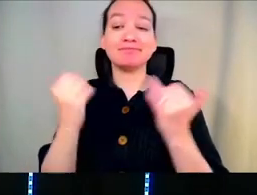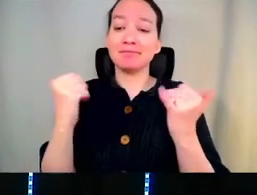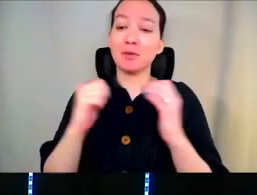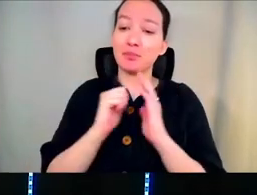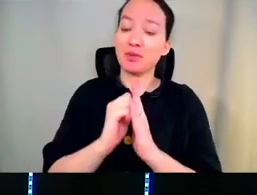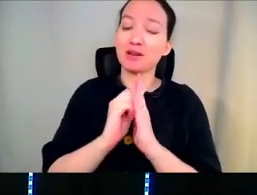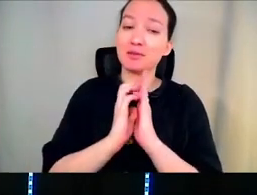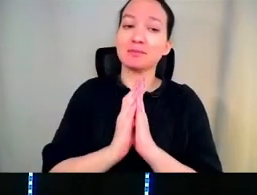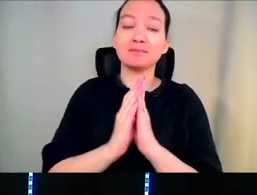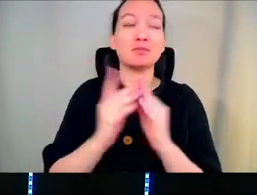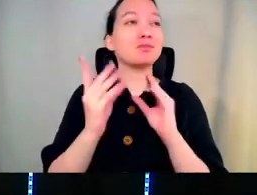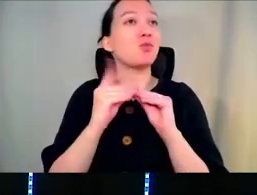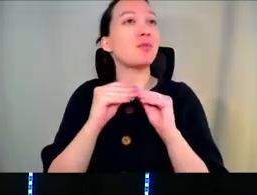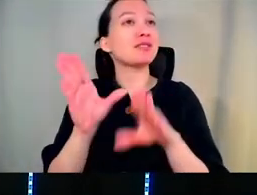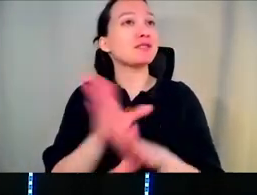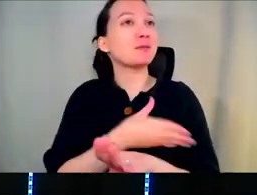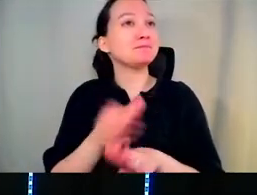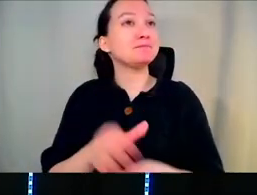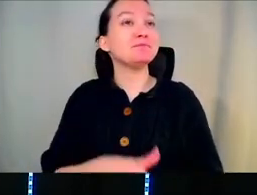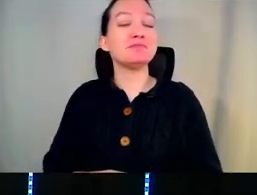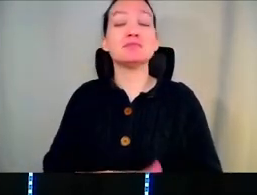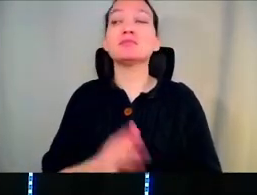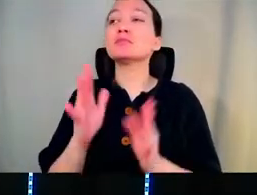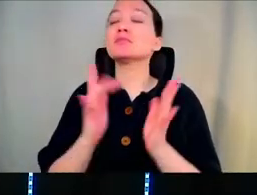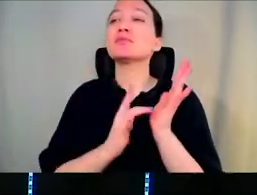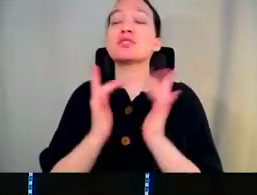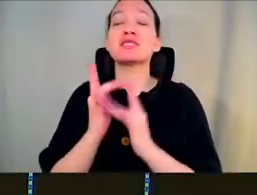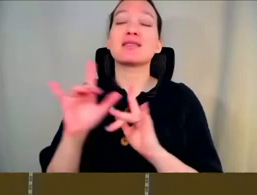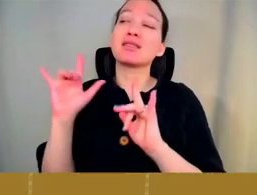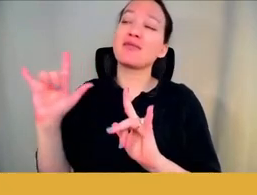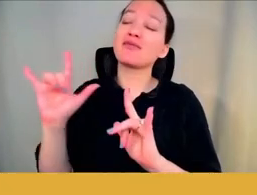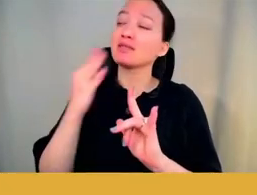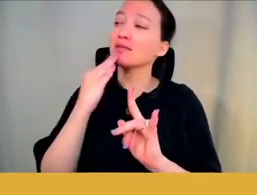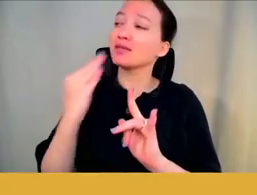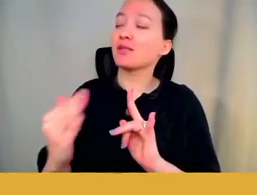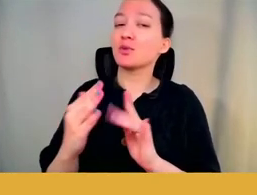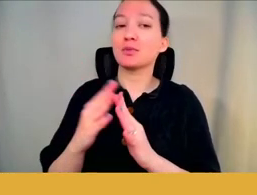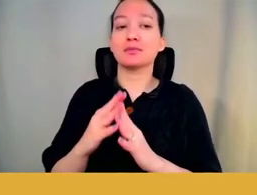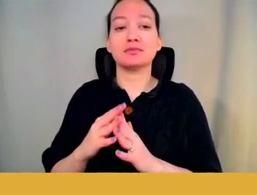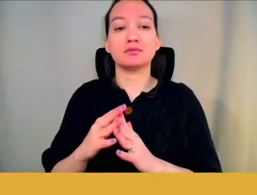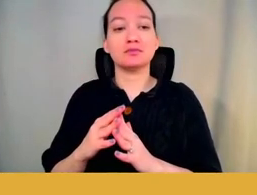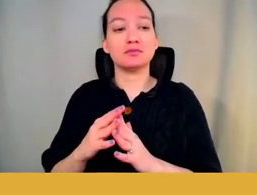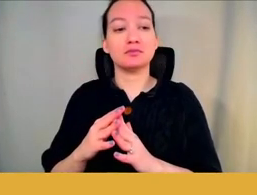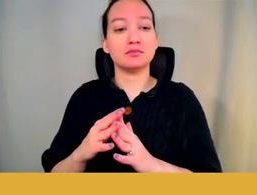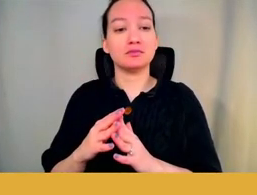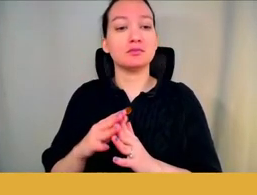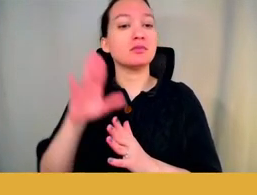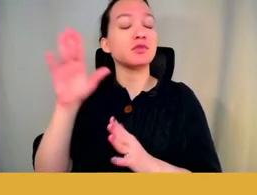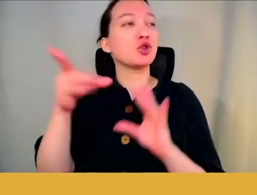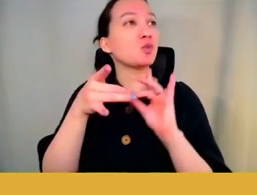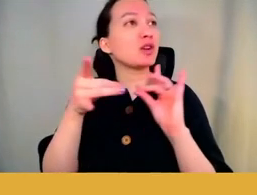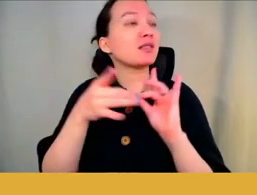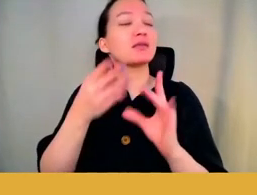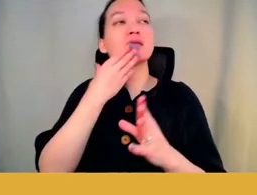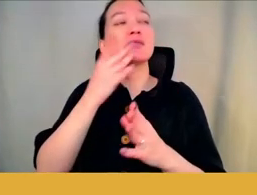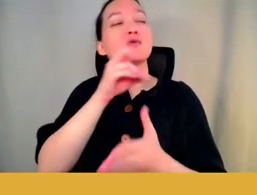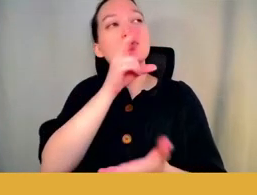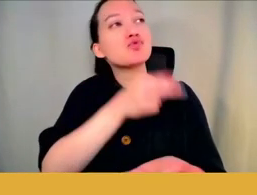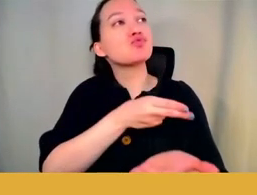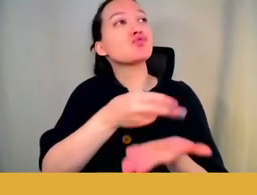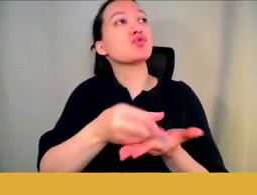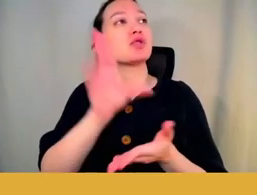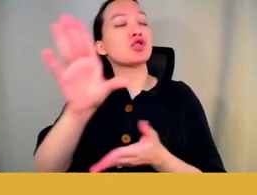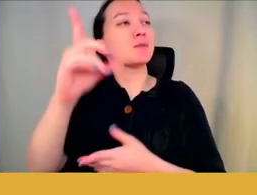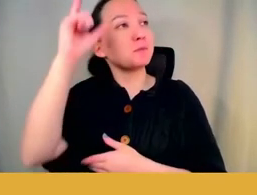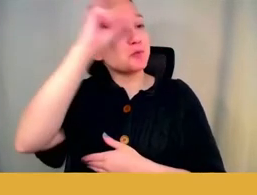we're going to worship one more time. Jesus, we love you and we thank you for your word. God, we thank you for your truth, for your